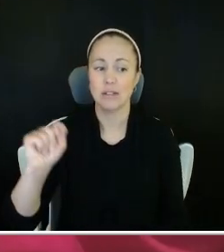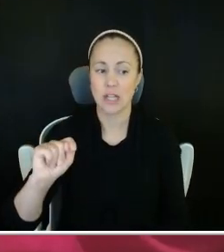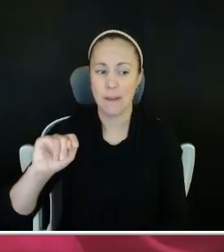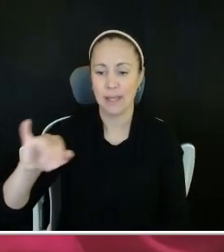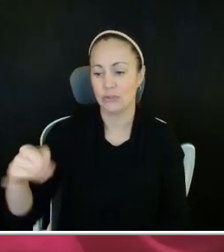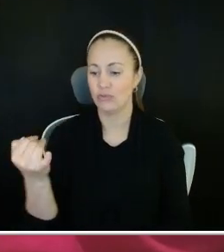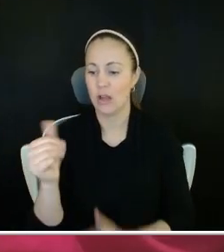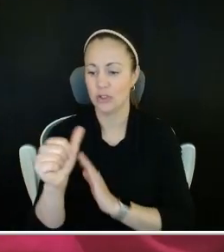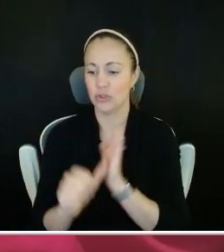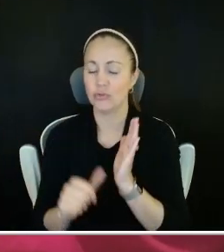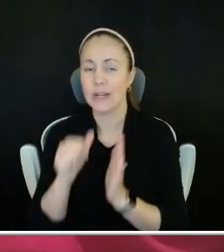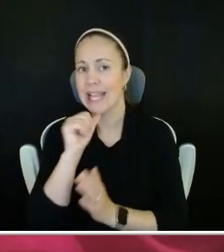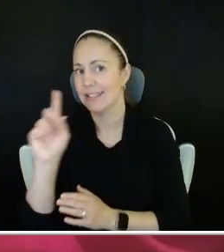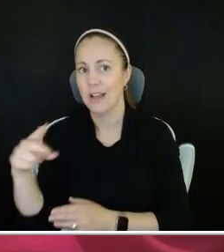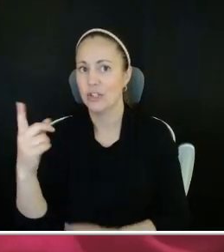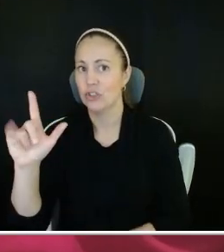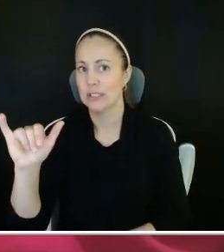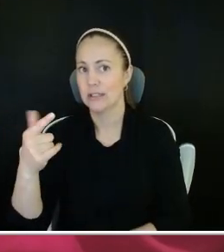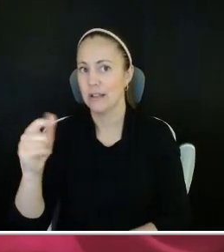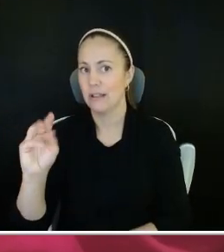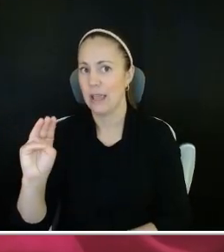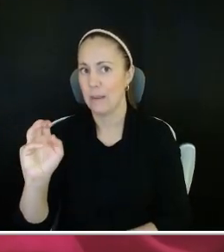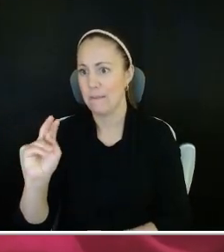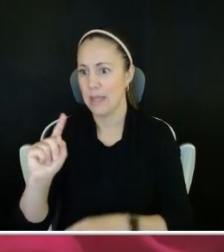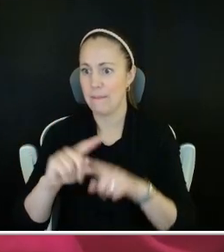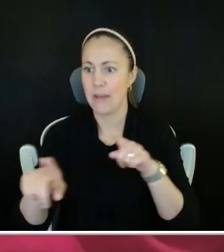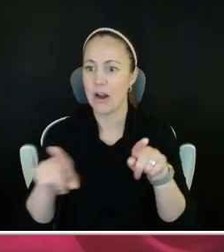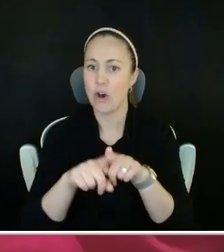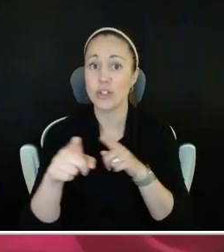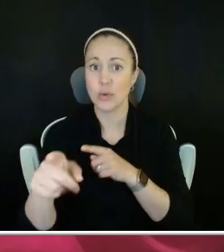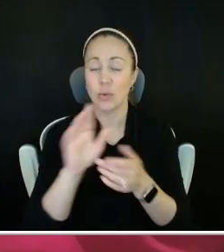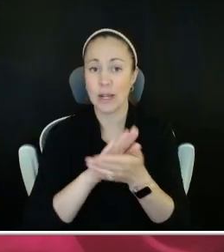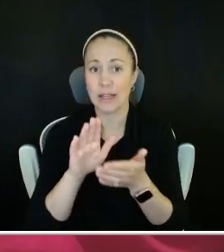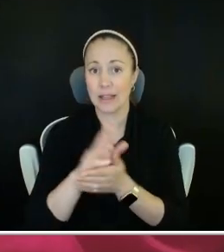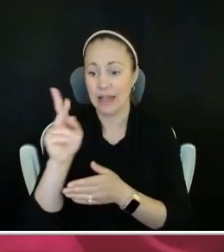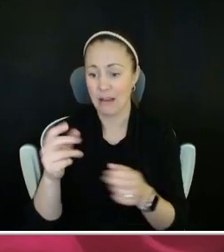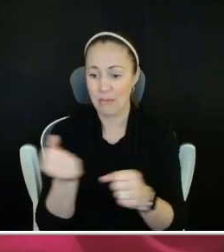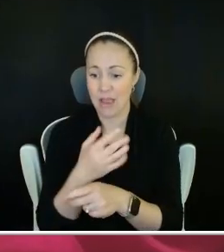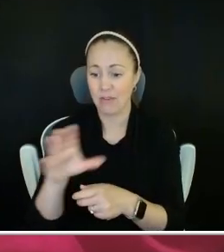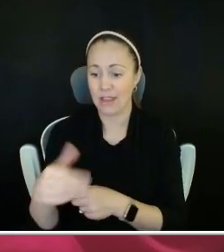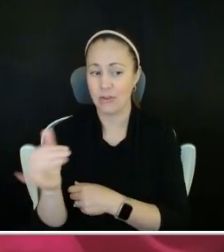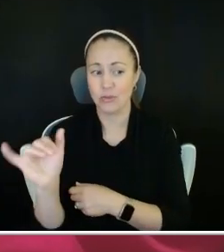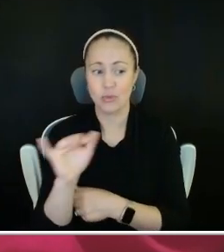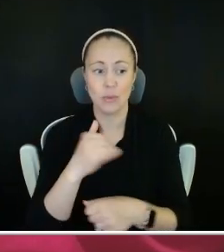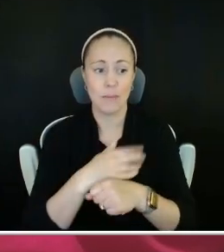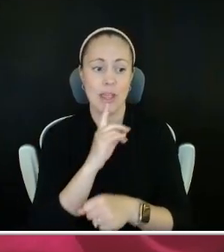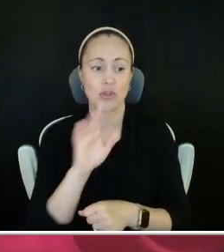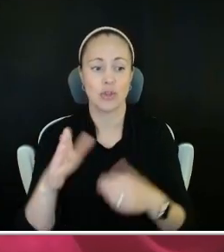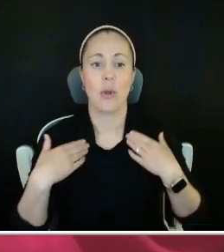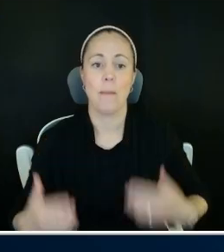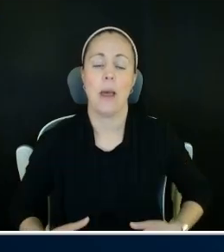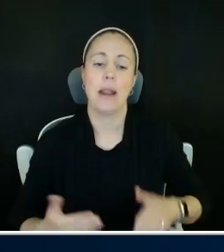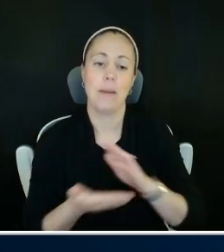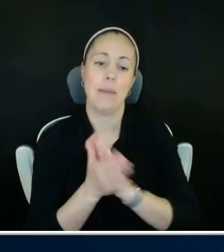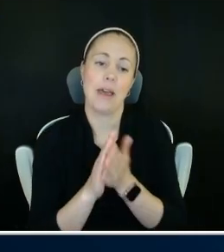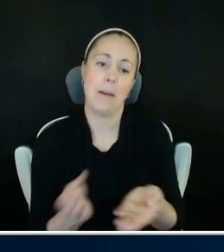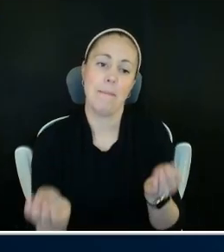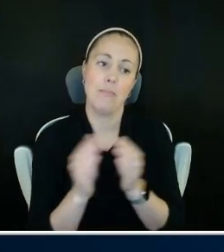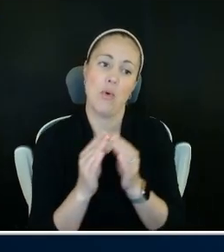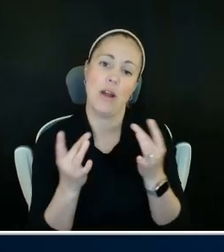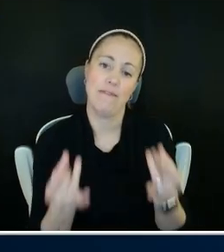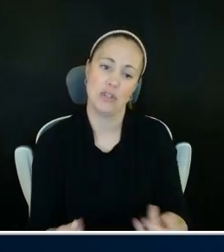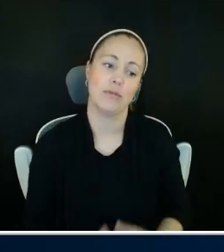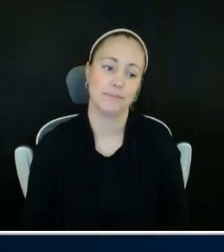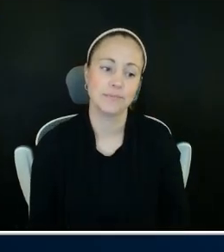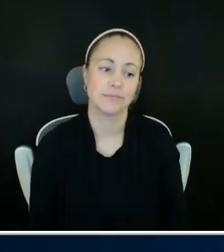ligament is a reset, but you're cleaning up everything else to make your body more efficient. So athletes are